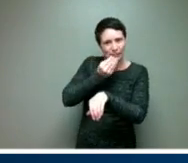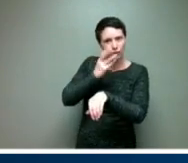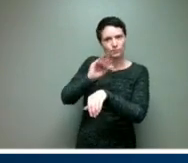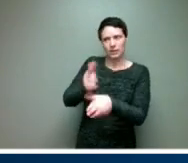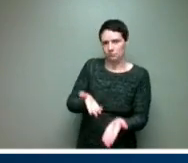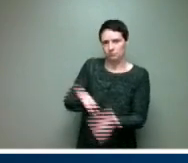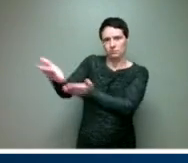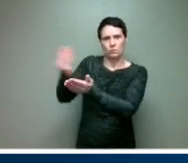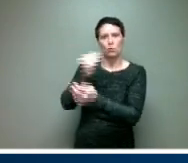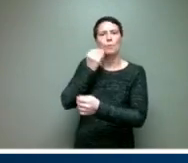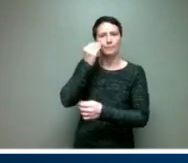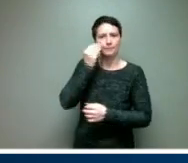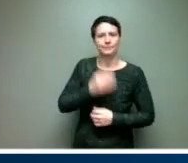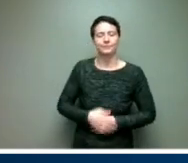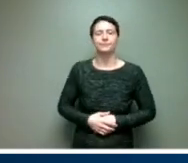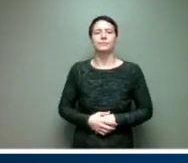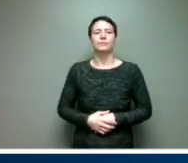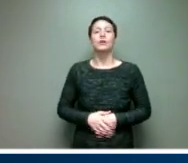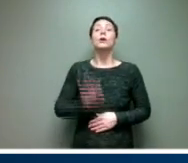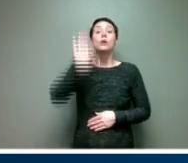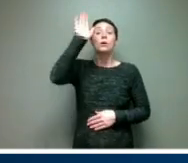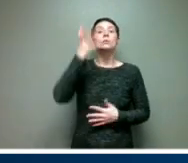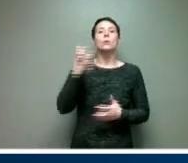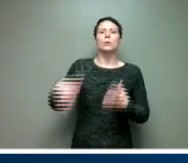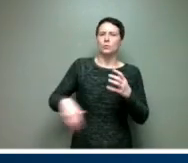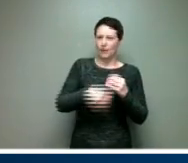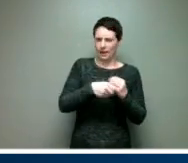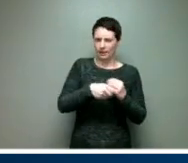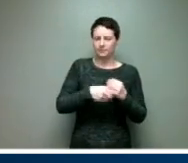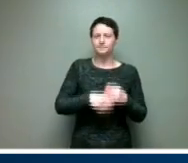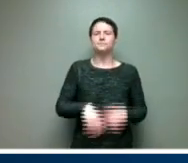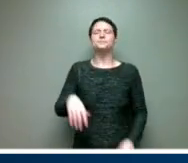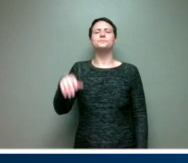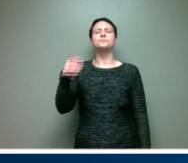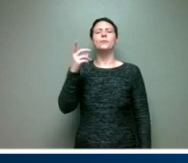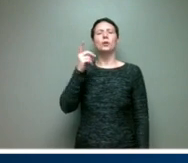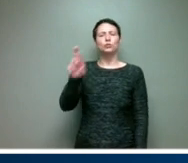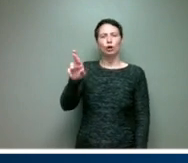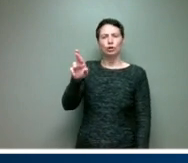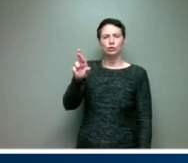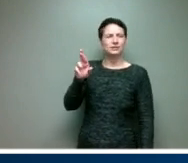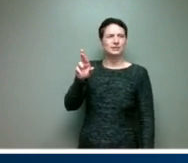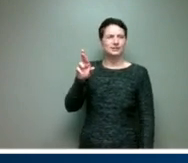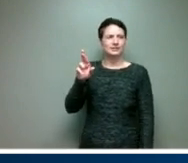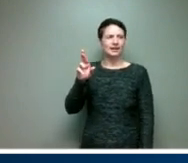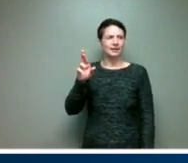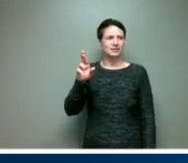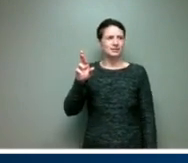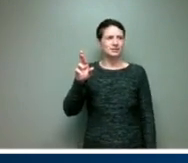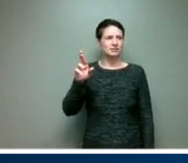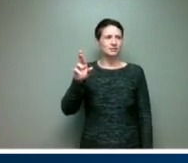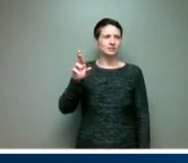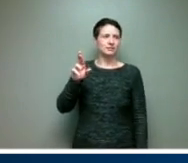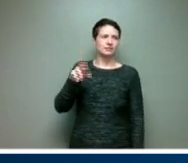if I could add, with that Please. information, Dr. Dixon shared our website,